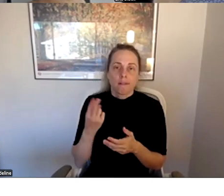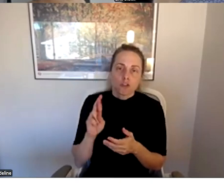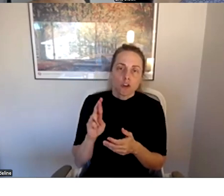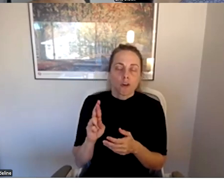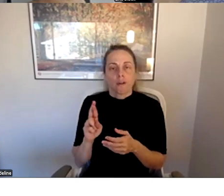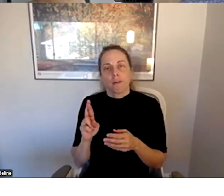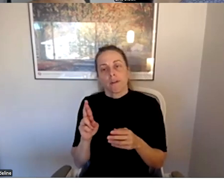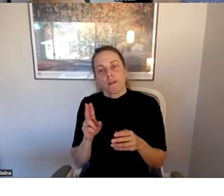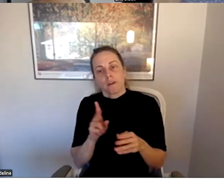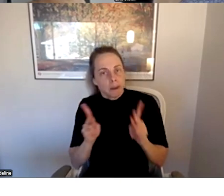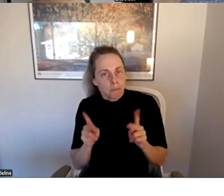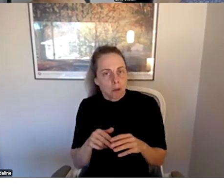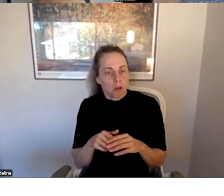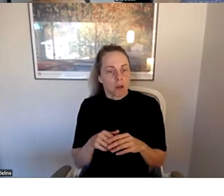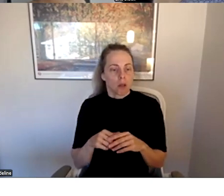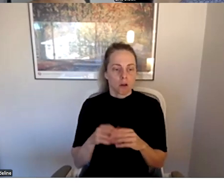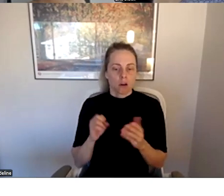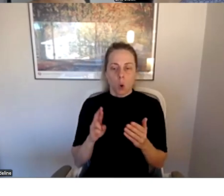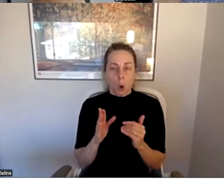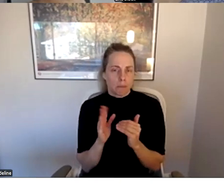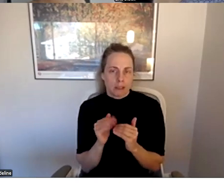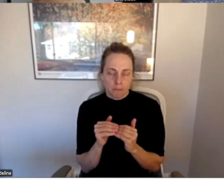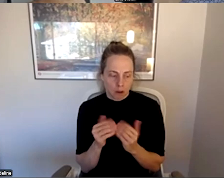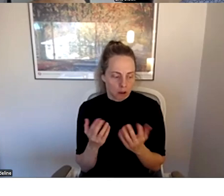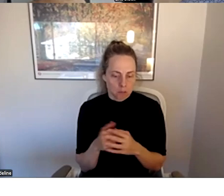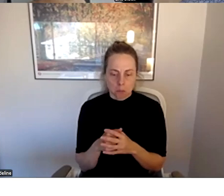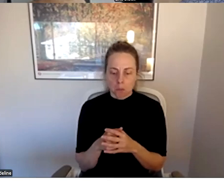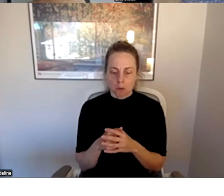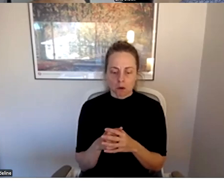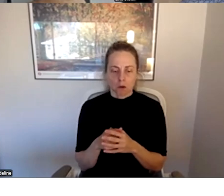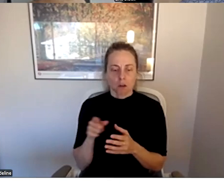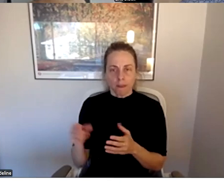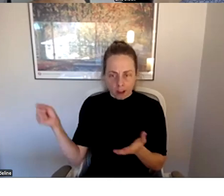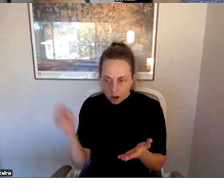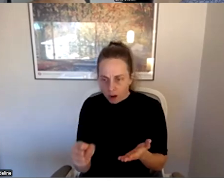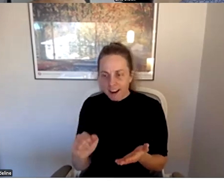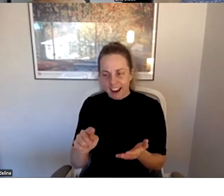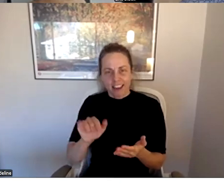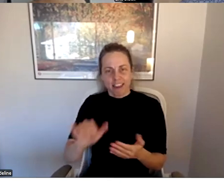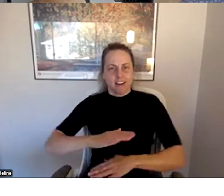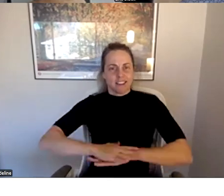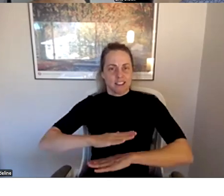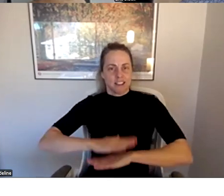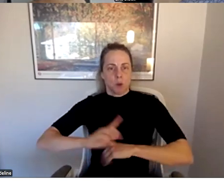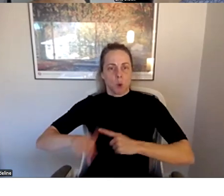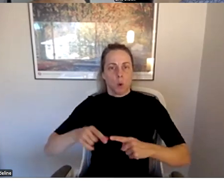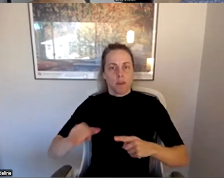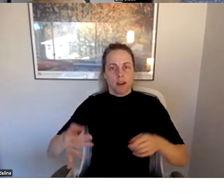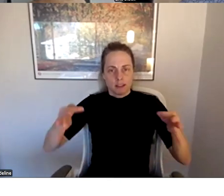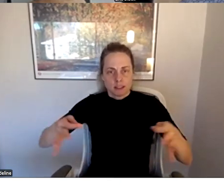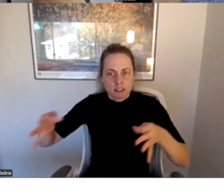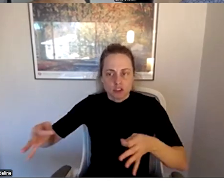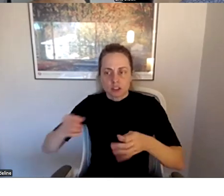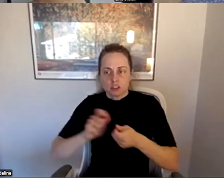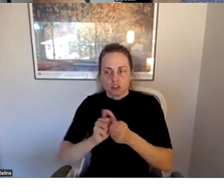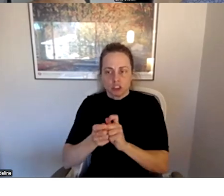professions, or at the bare minimum, having them at the table when some of these, you know, decisions or changes